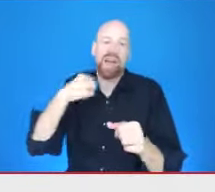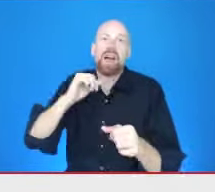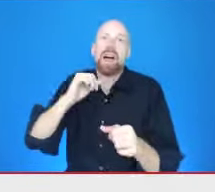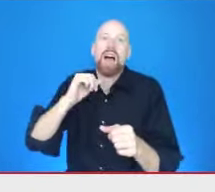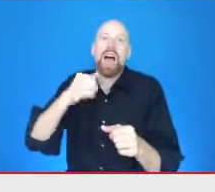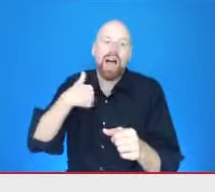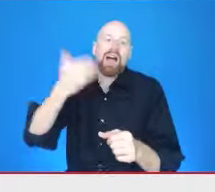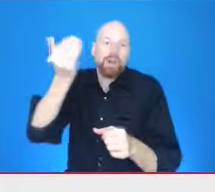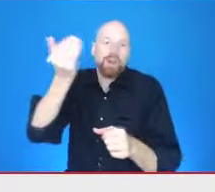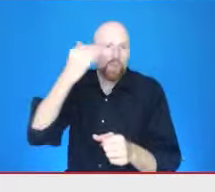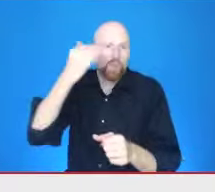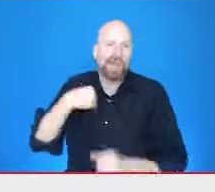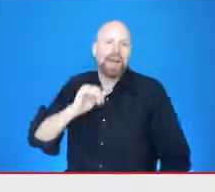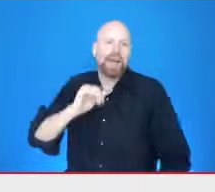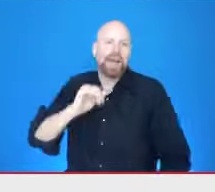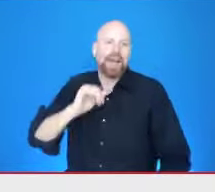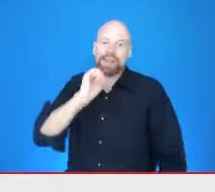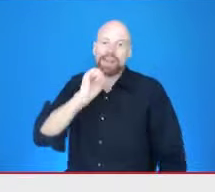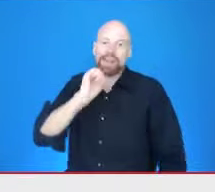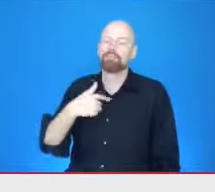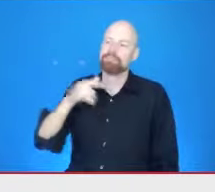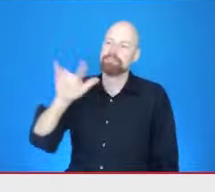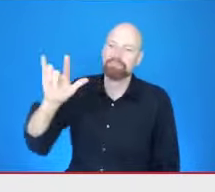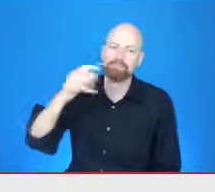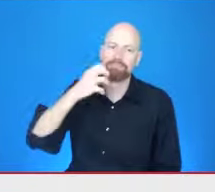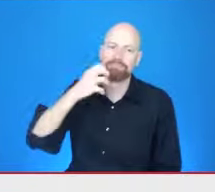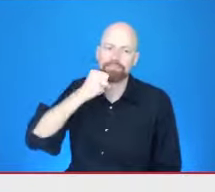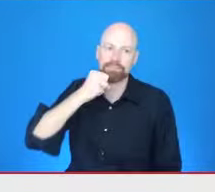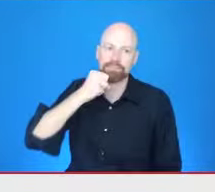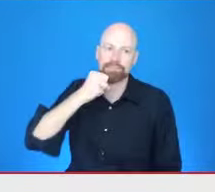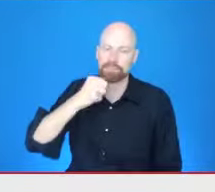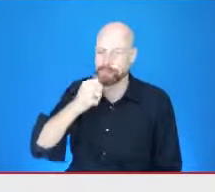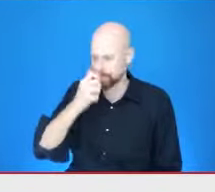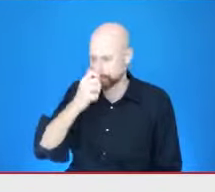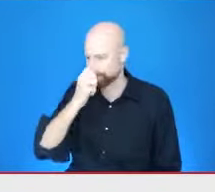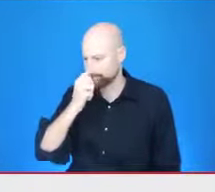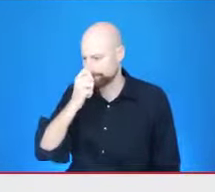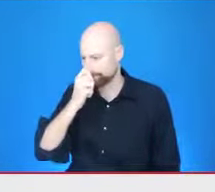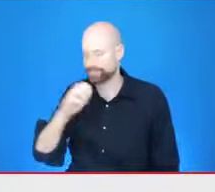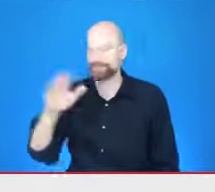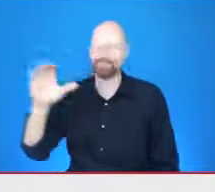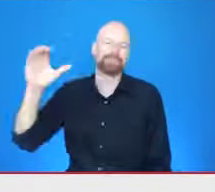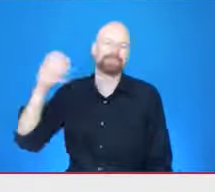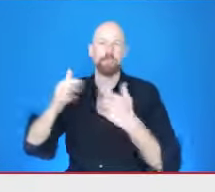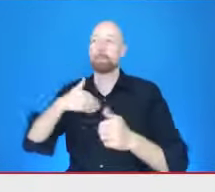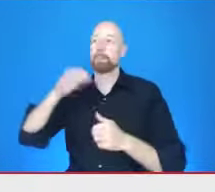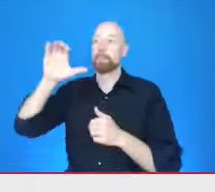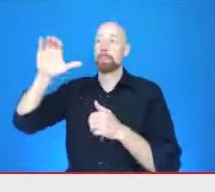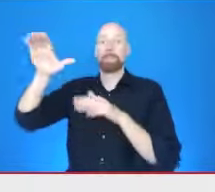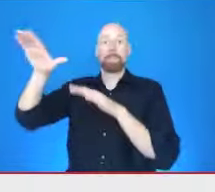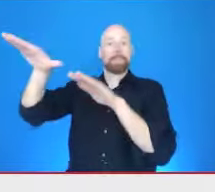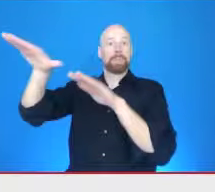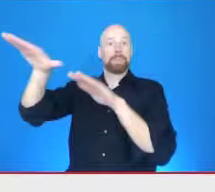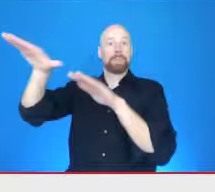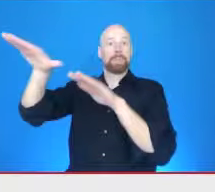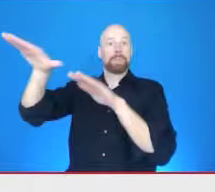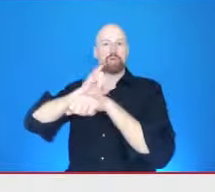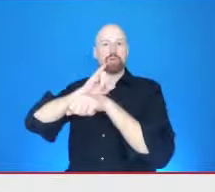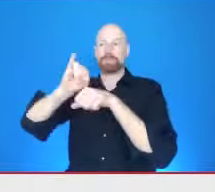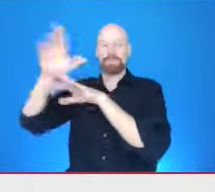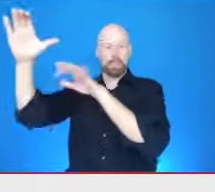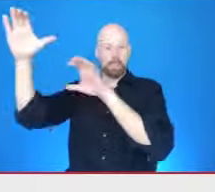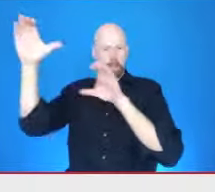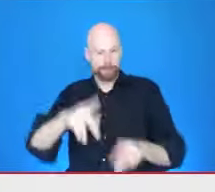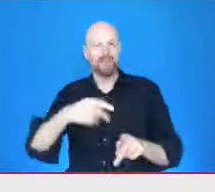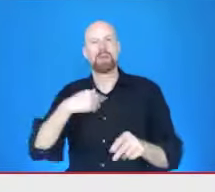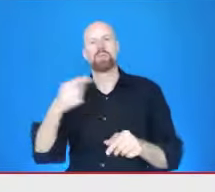stories and witness the bonds and connections that formed in doing so was magic. In each student, I saw a little bit of Mo. I